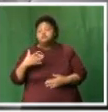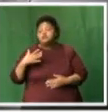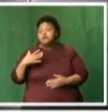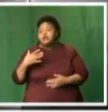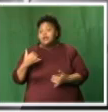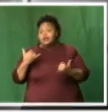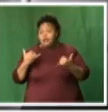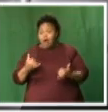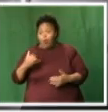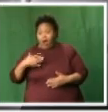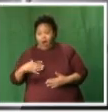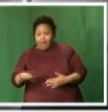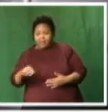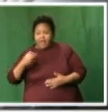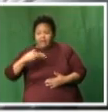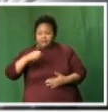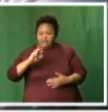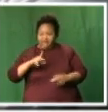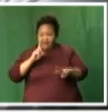achievement.